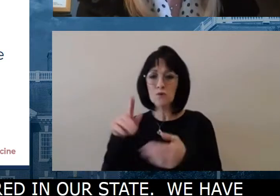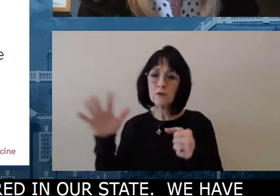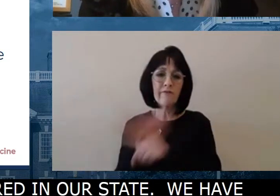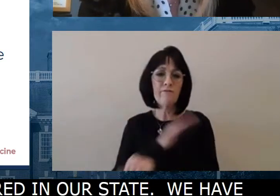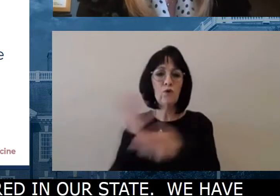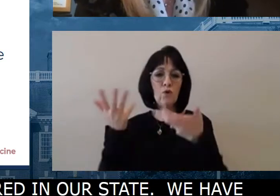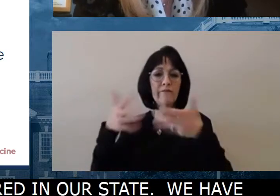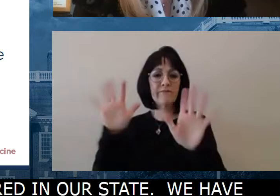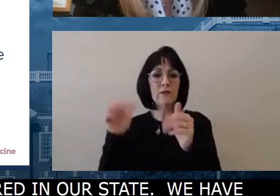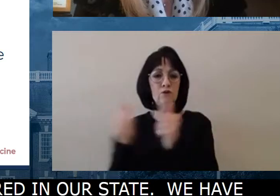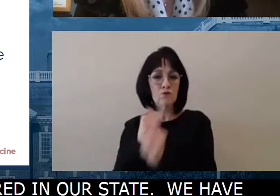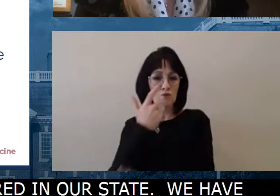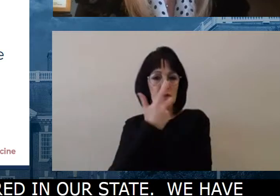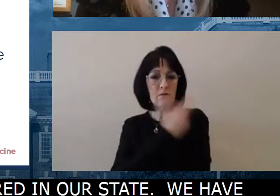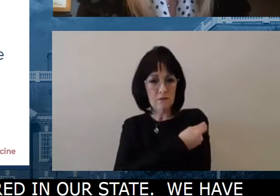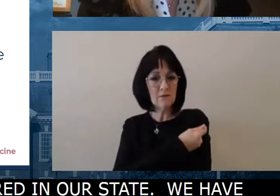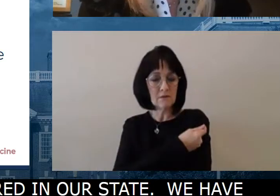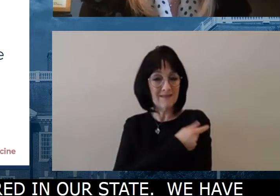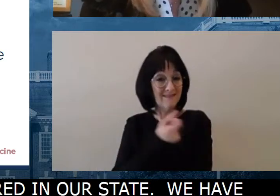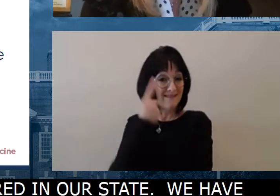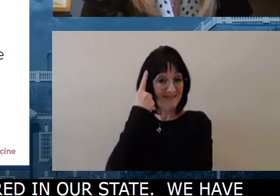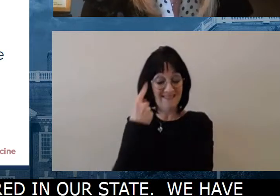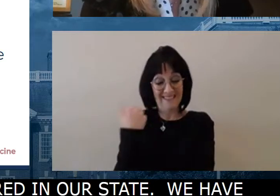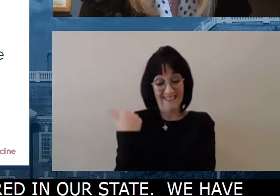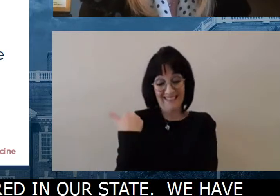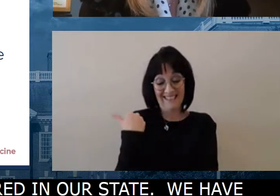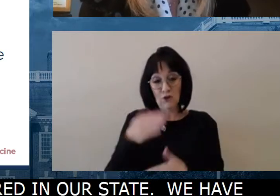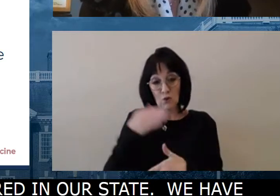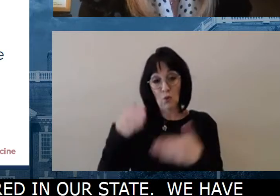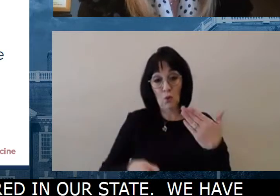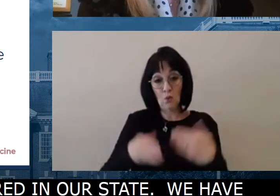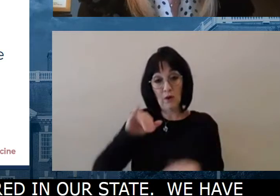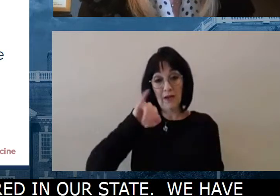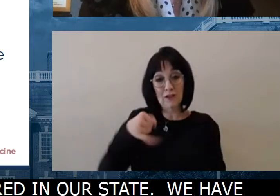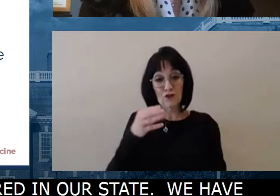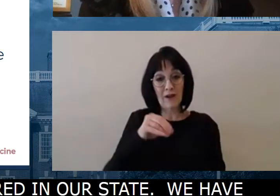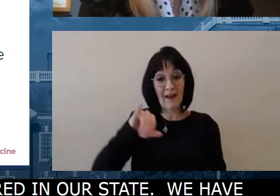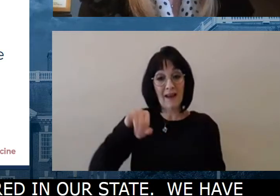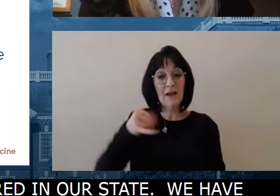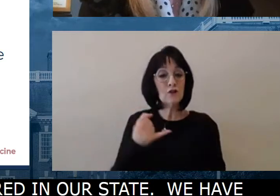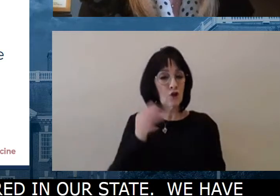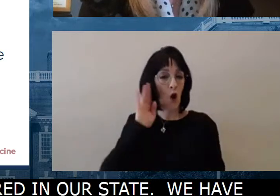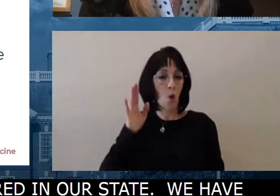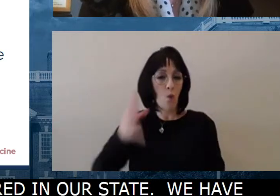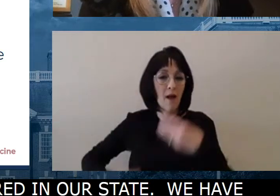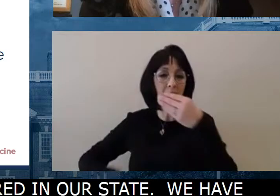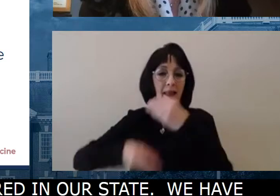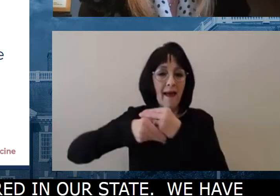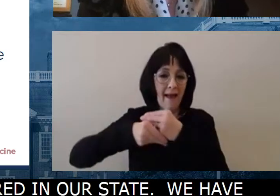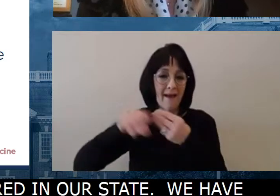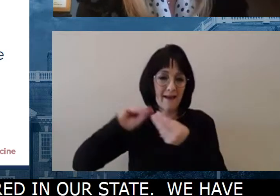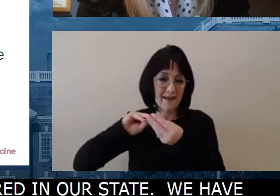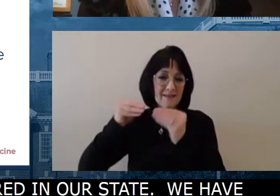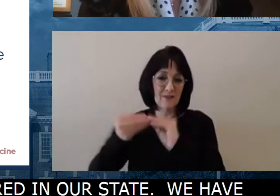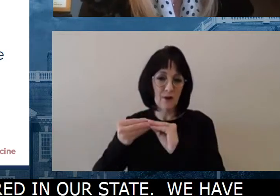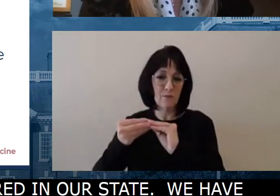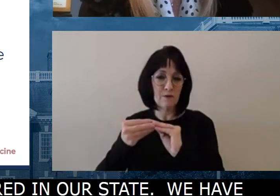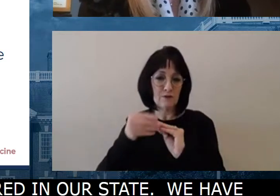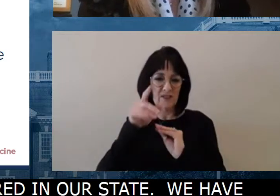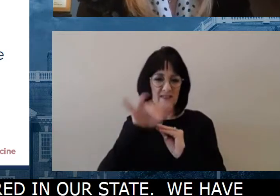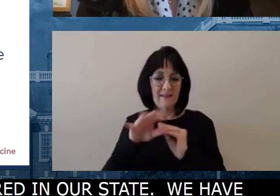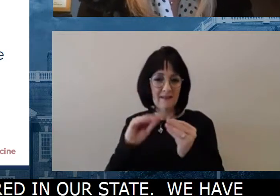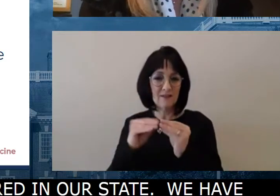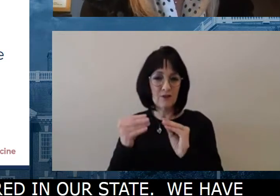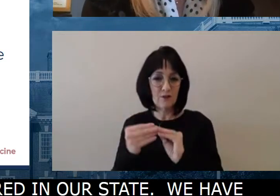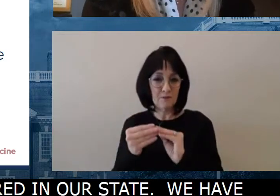Johnson & Johnson from this past weekend is going to push that number up a bit, but